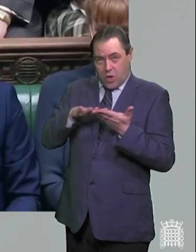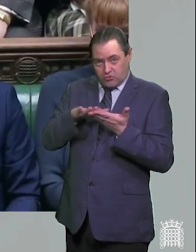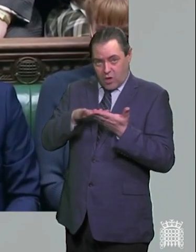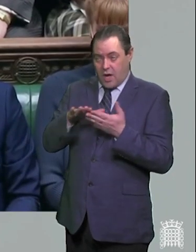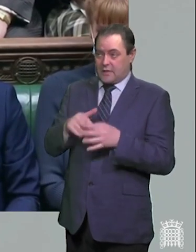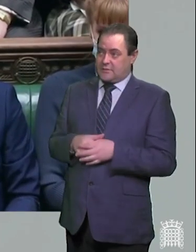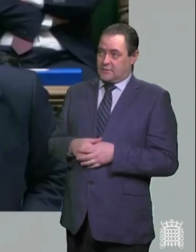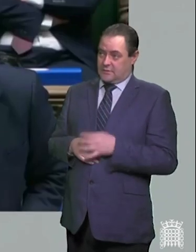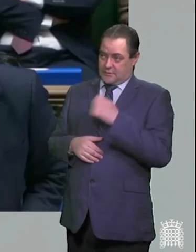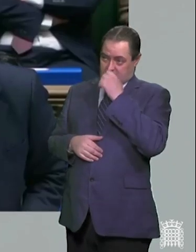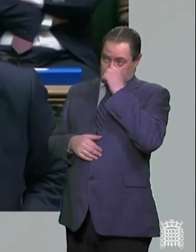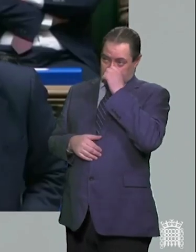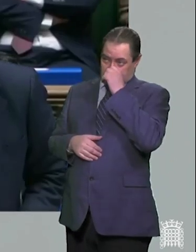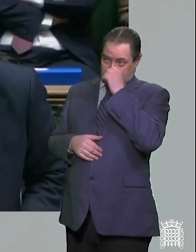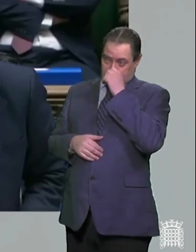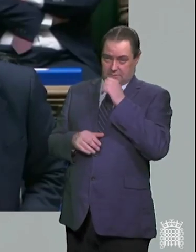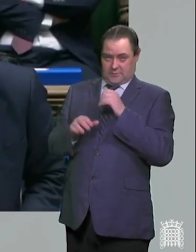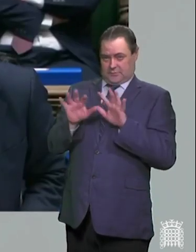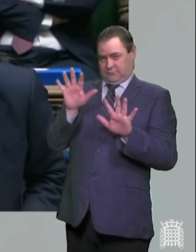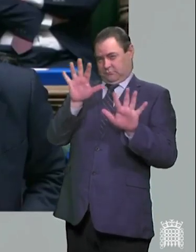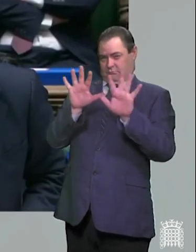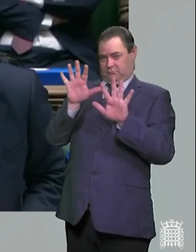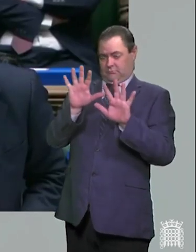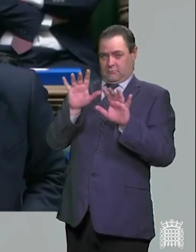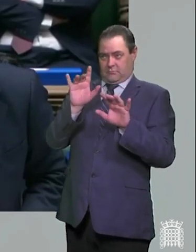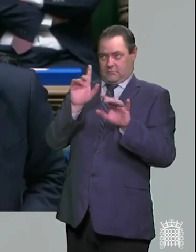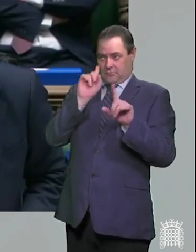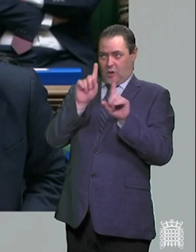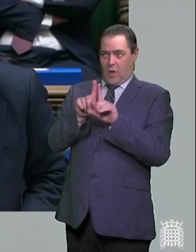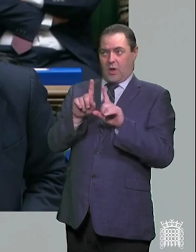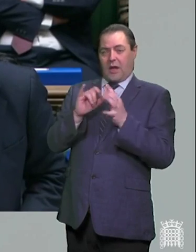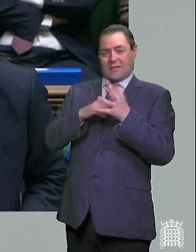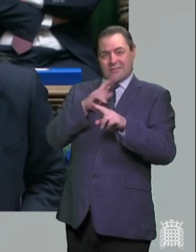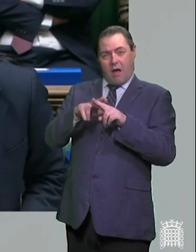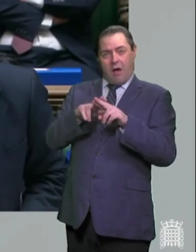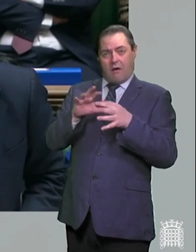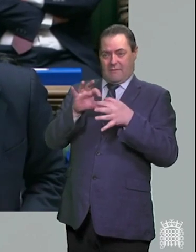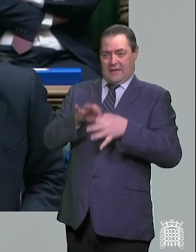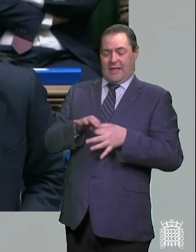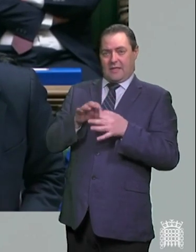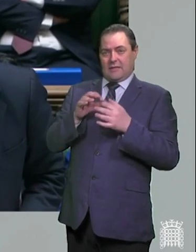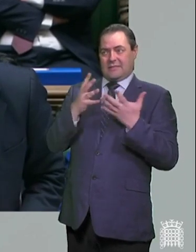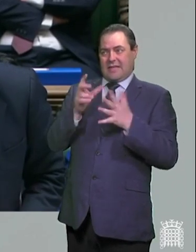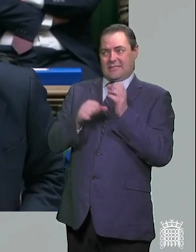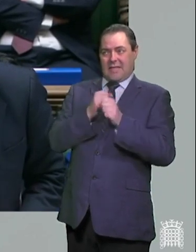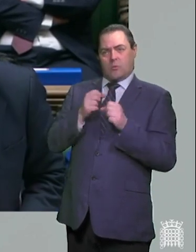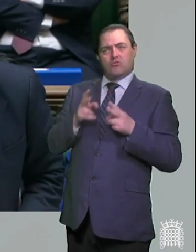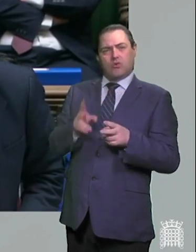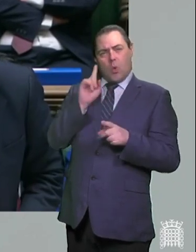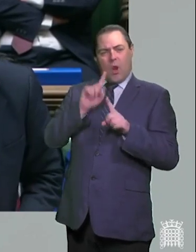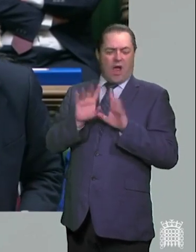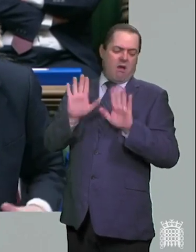apologise for the impression that has been given that staff in Downing Street take this less than